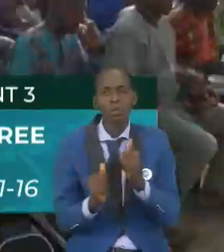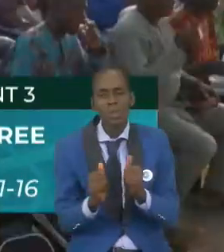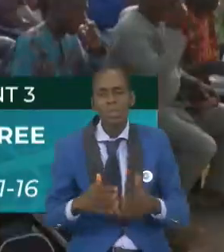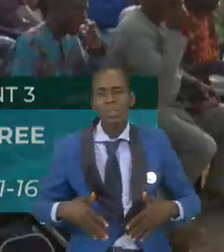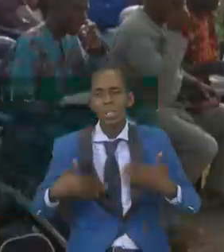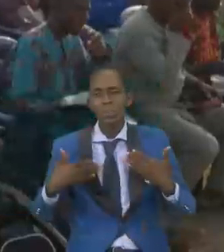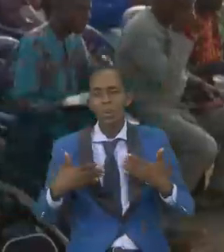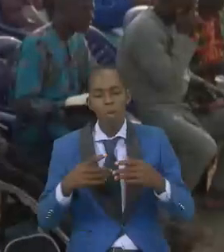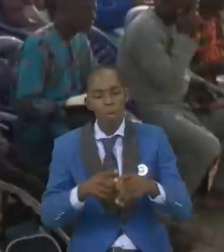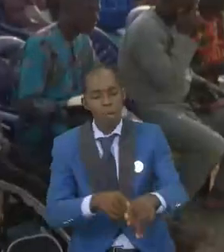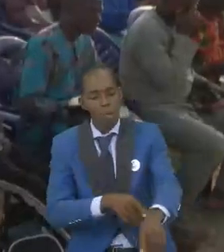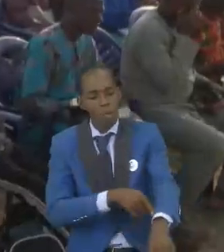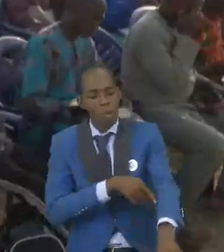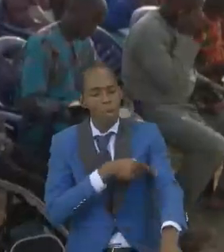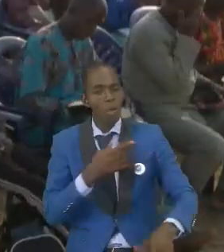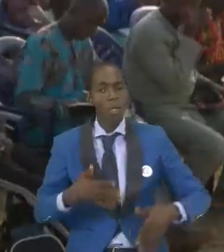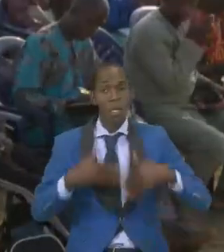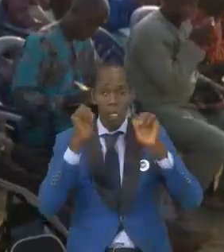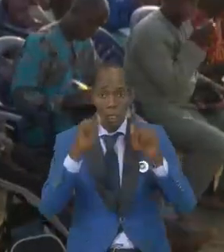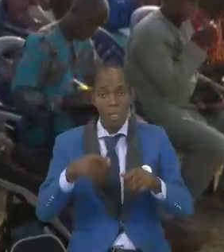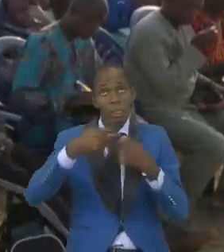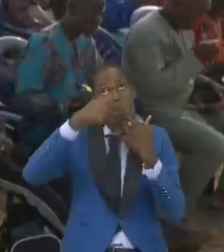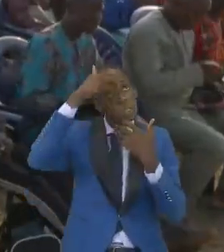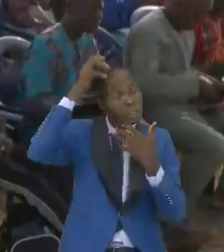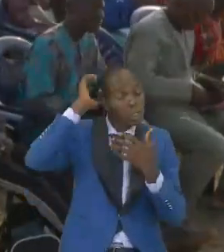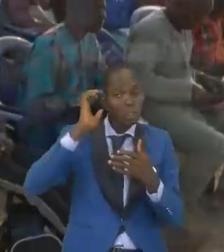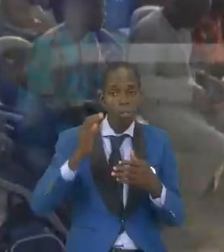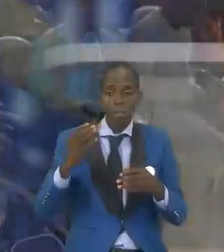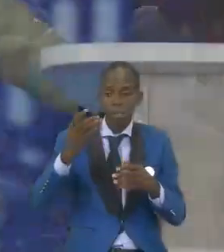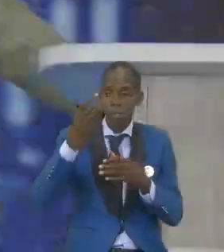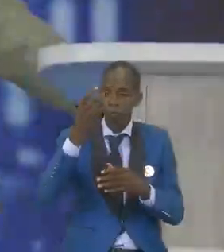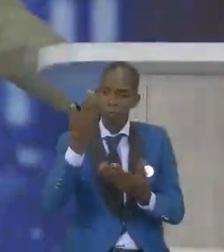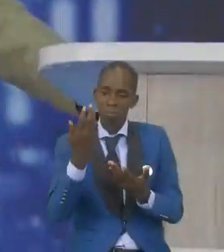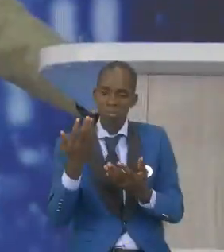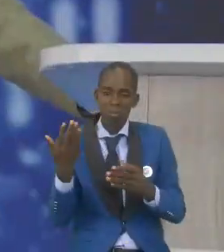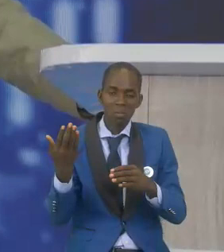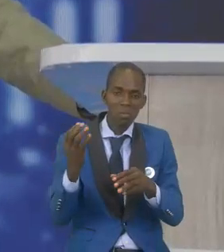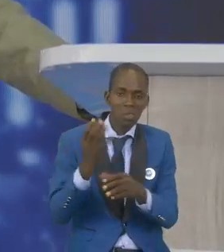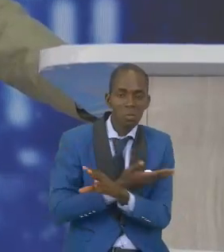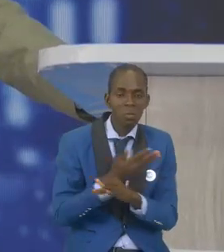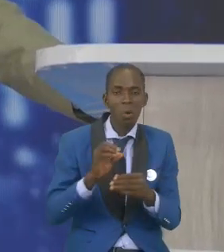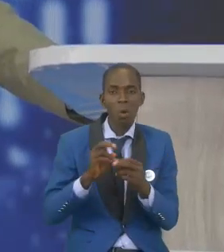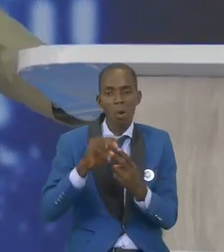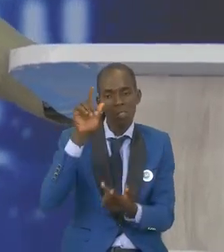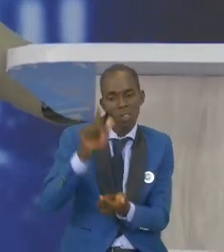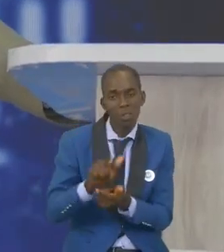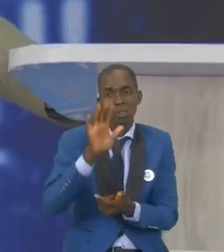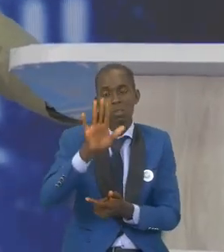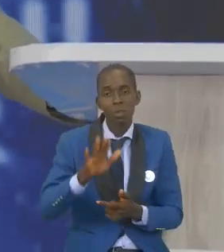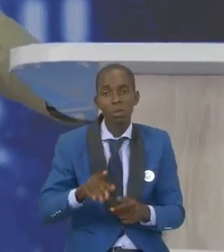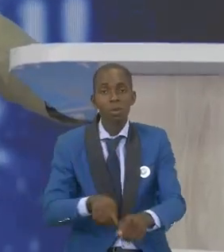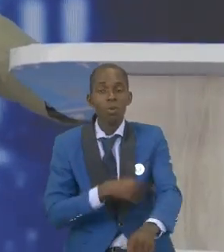Will the lions cut short long life? Will the lions make it short life? Will